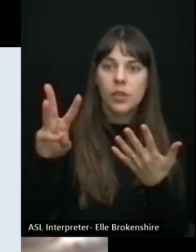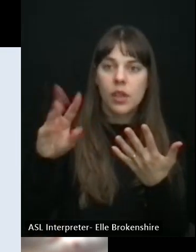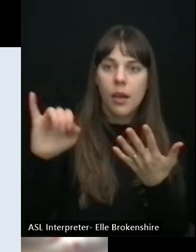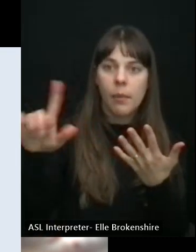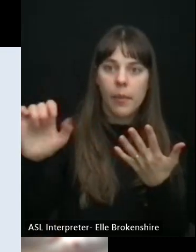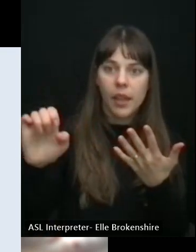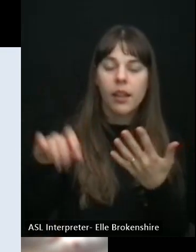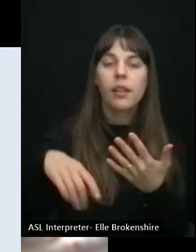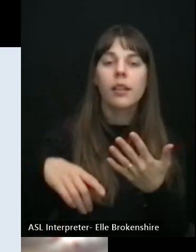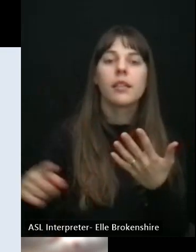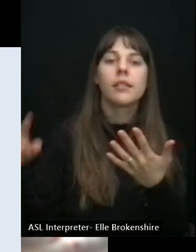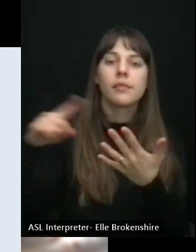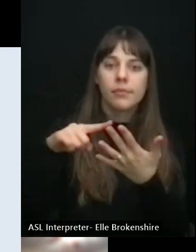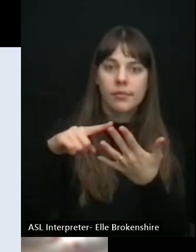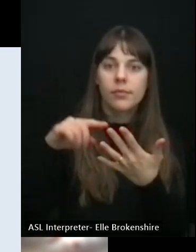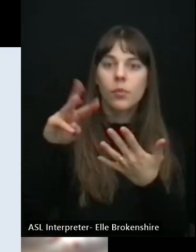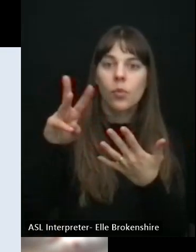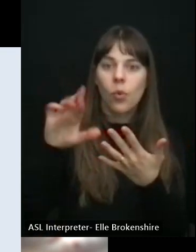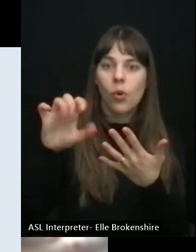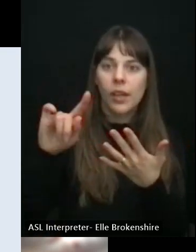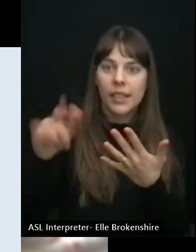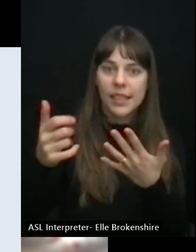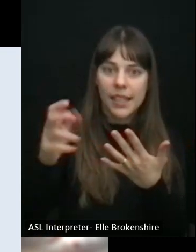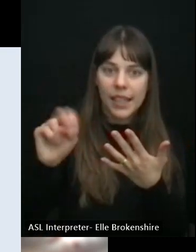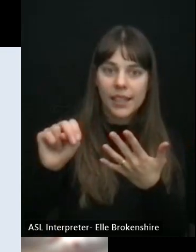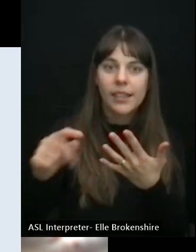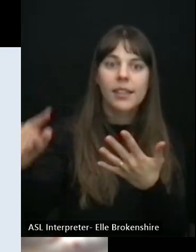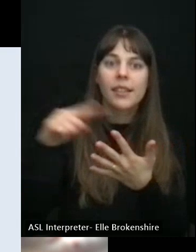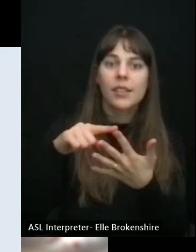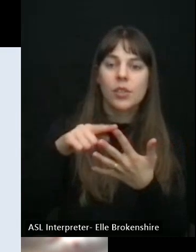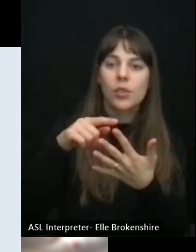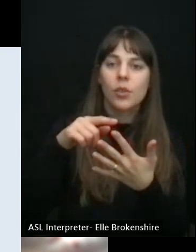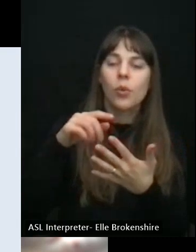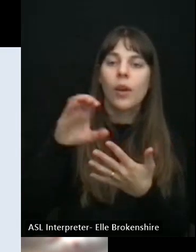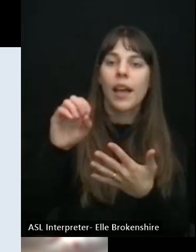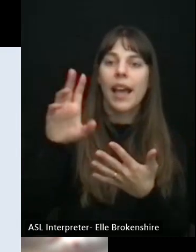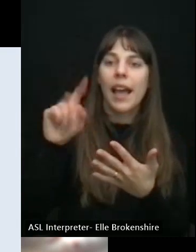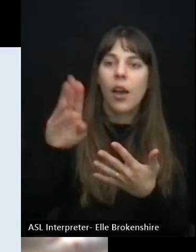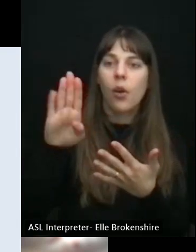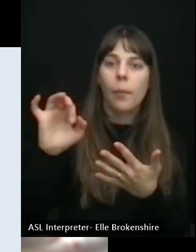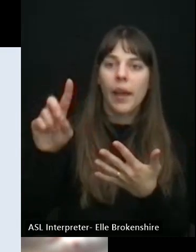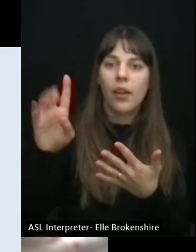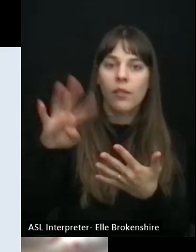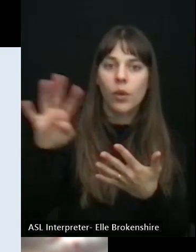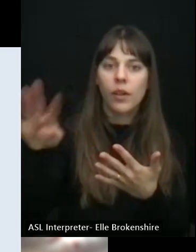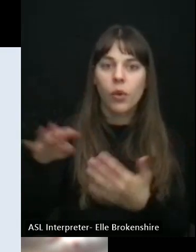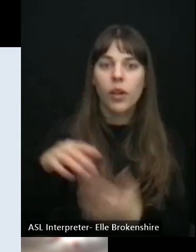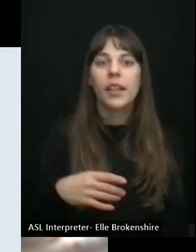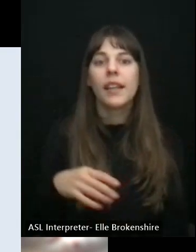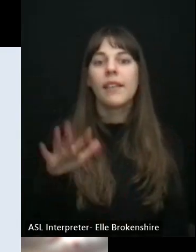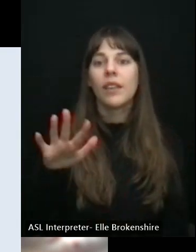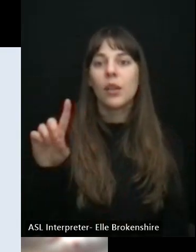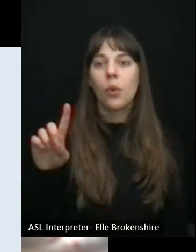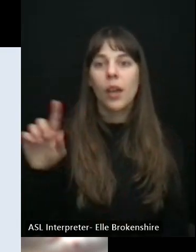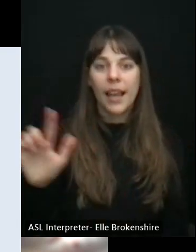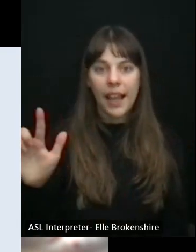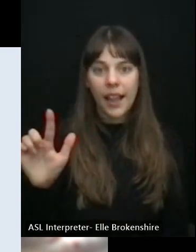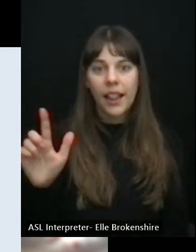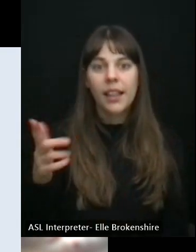outbound we'll utilize Arlington Avenue to Amanda Avenue to Brownsville in the outbound